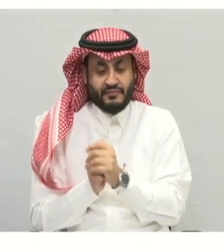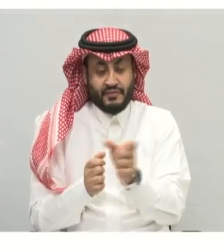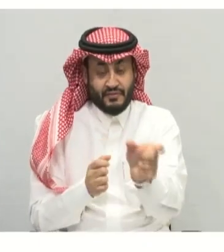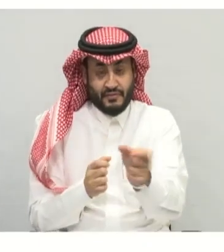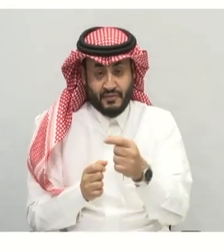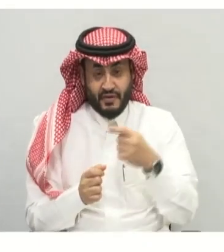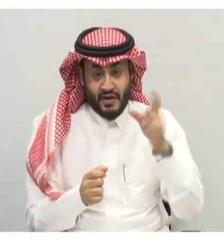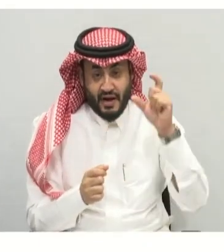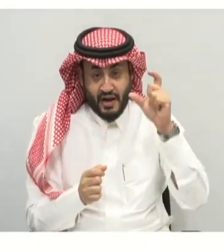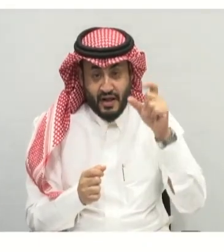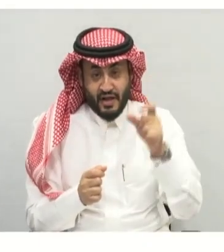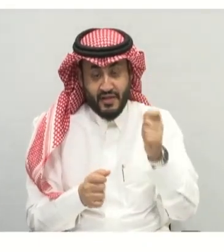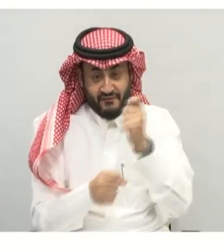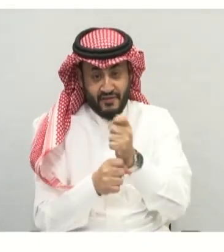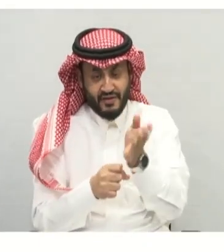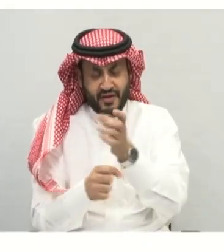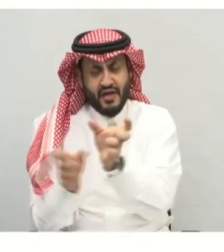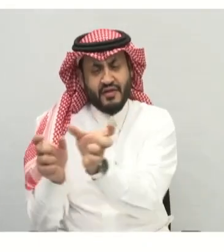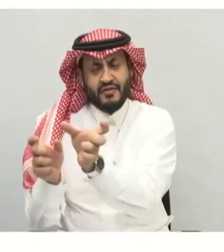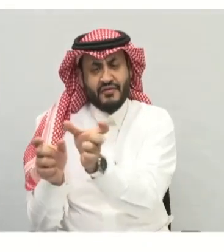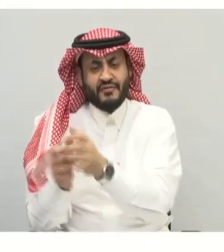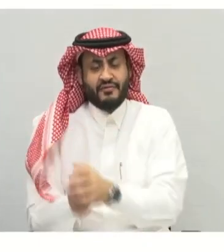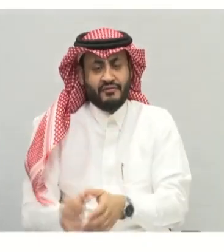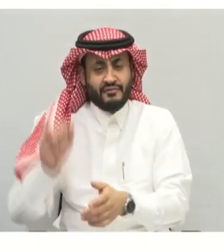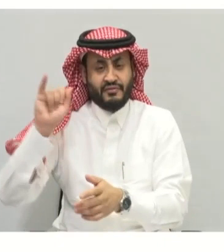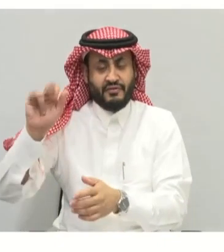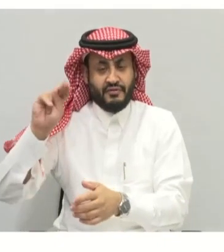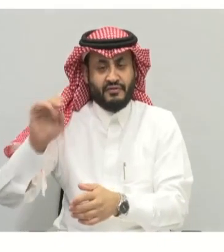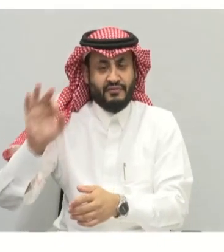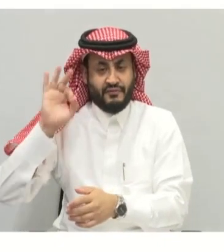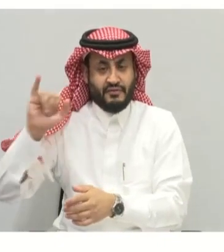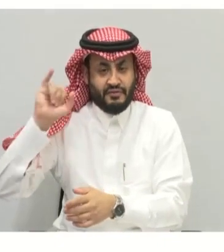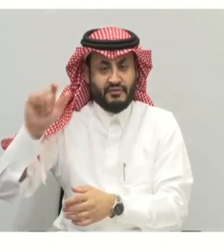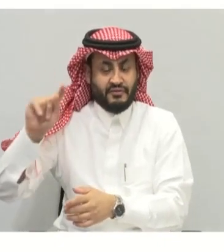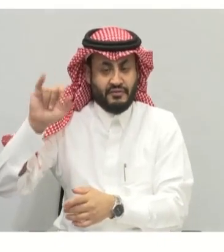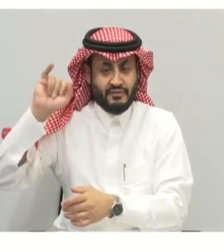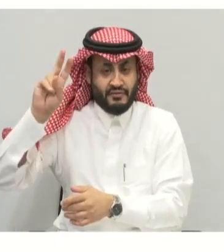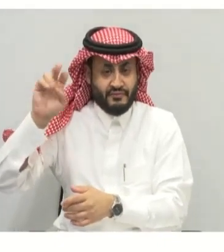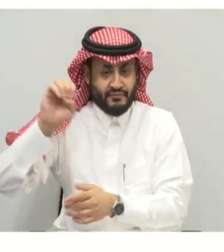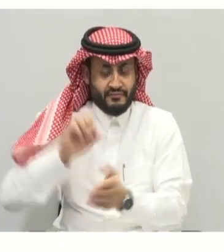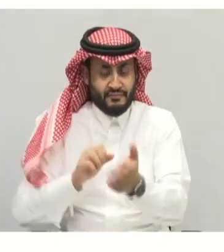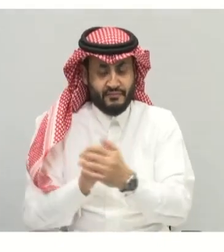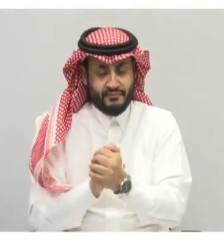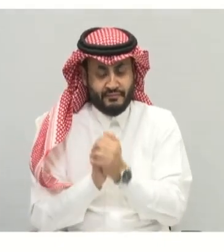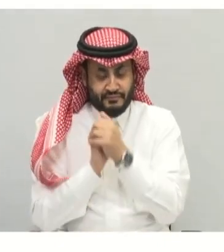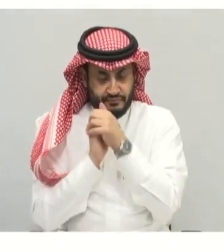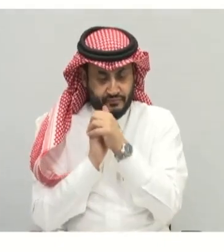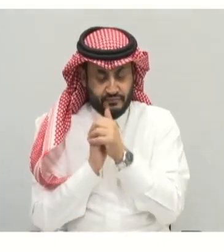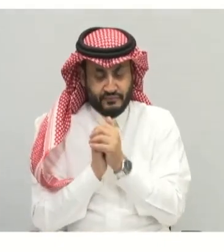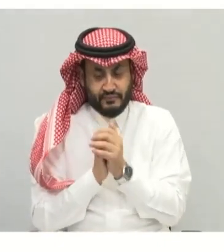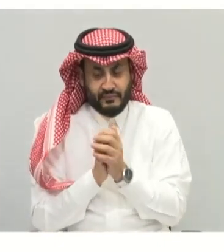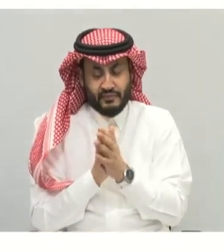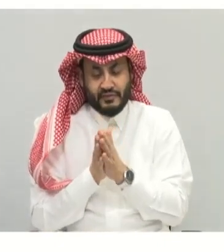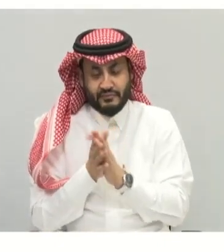to get an earlier flight and the airline refused to pay for our